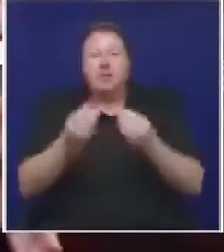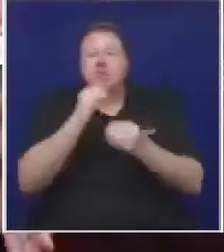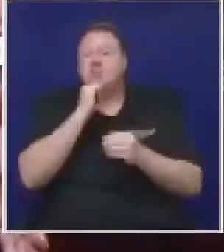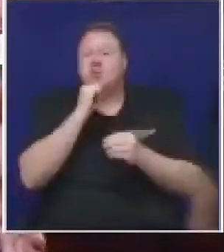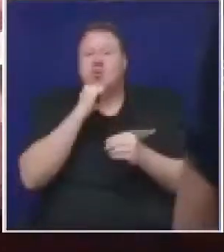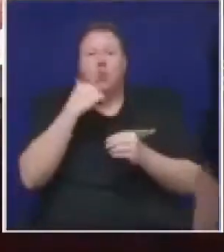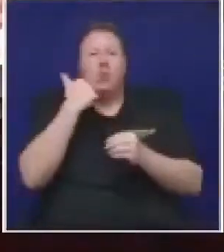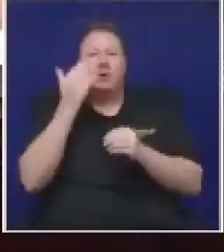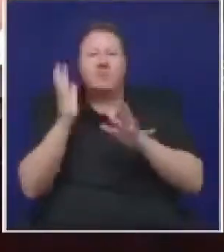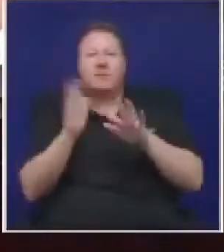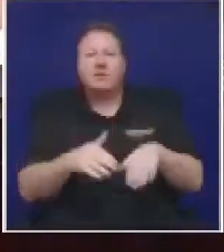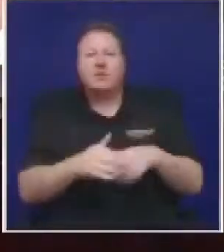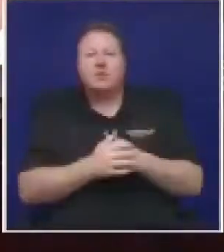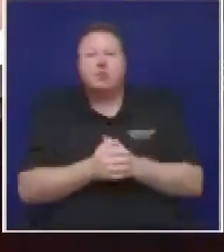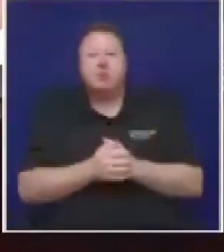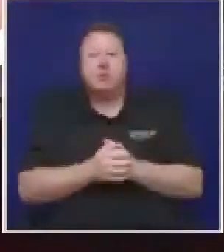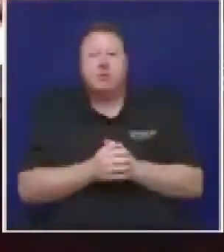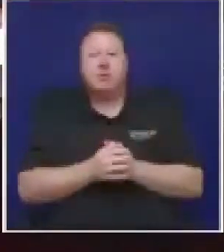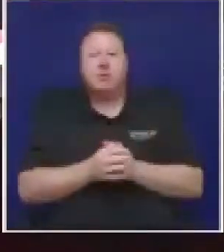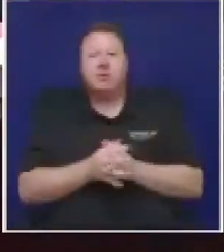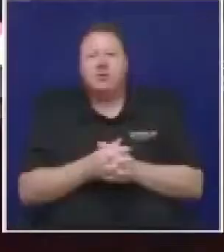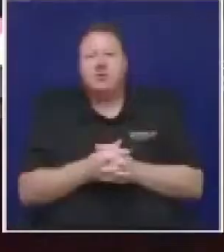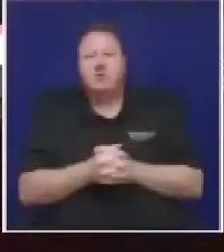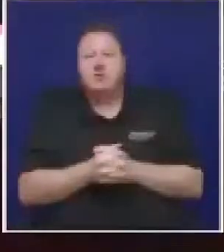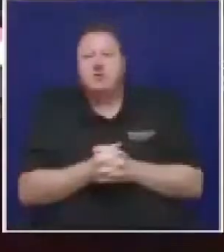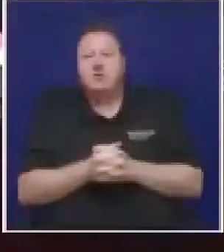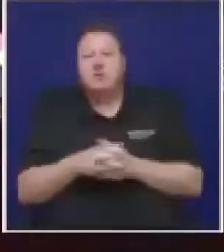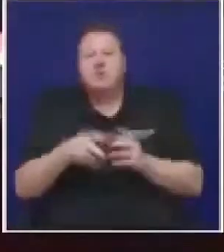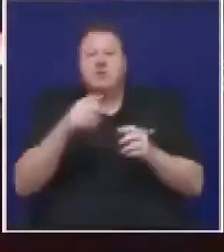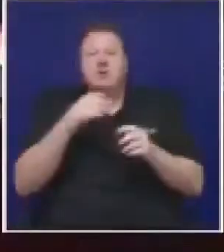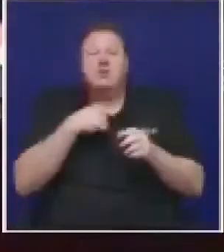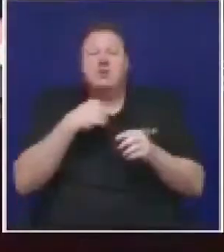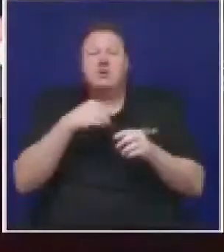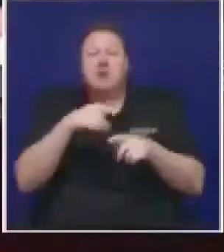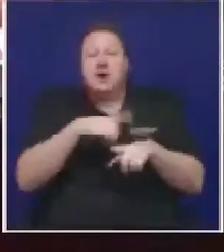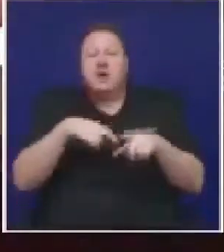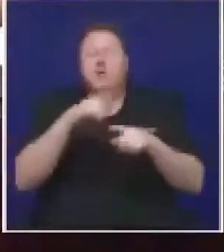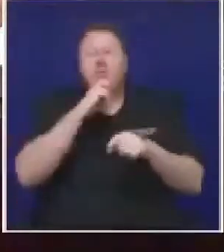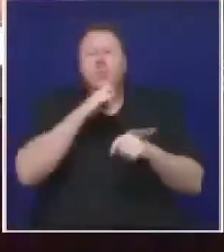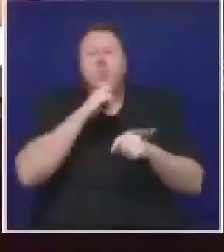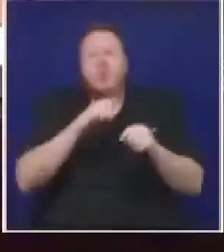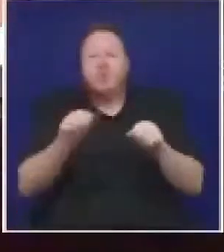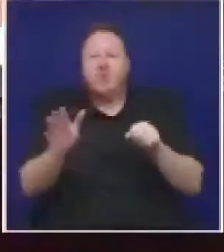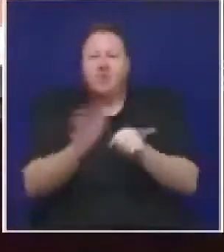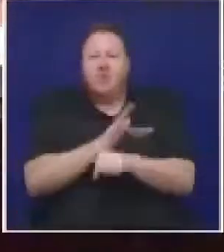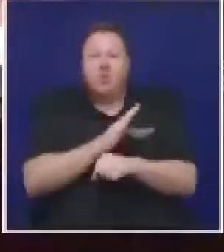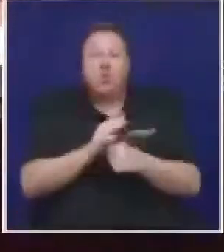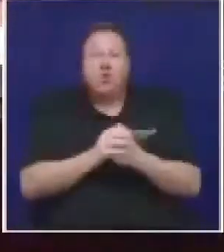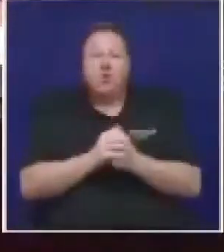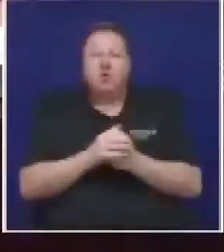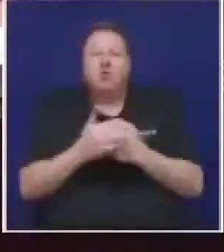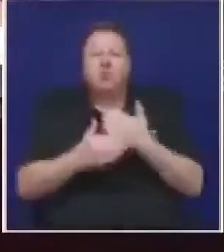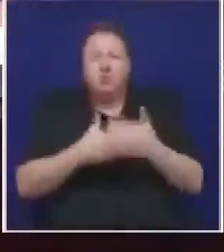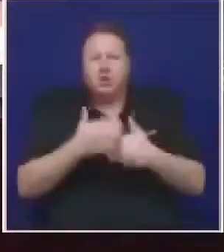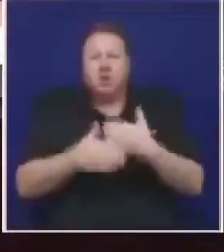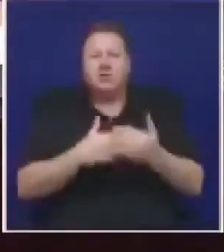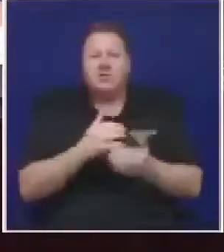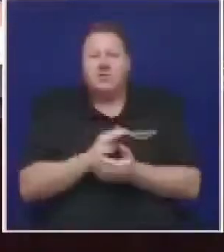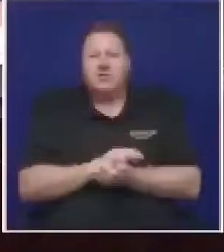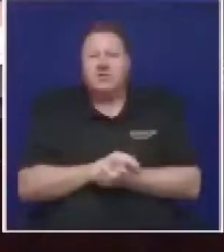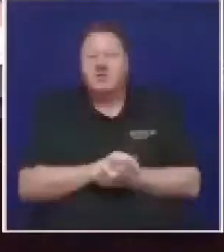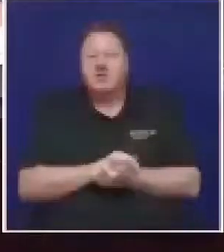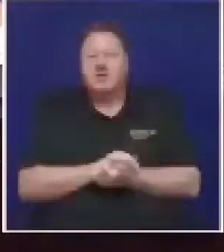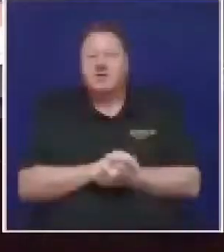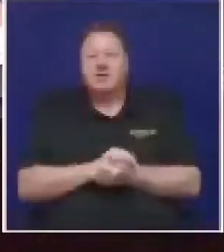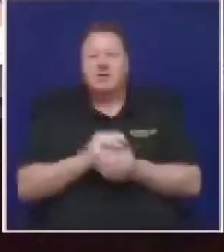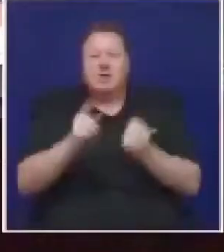fallow. We want the land to be used, to be productive, and so on. The last